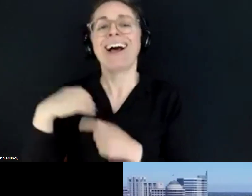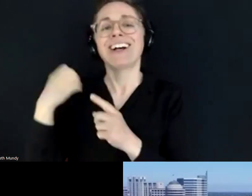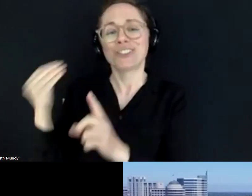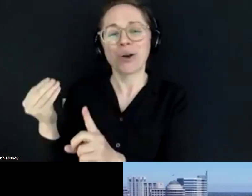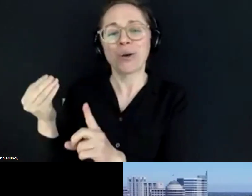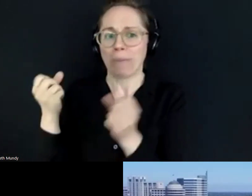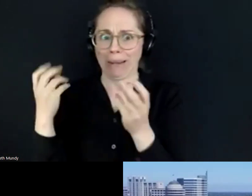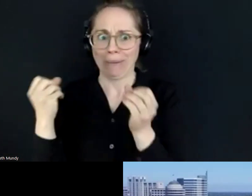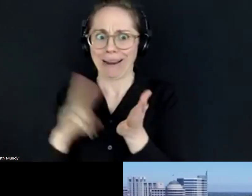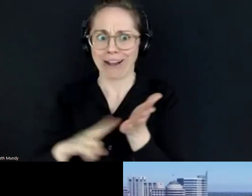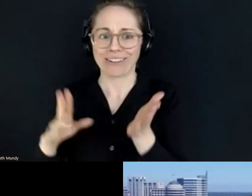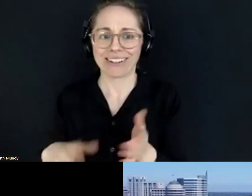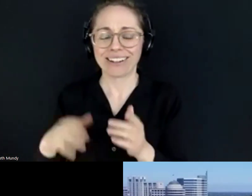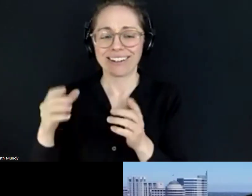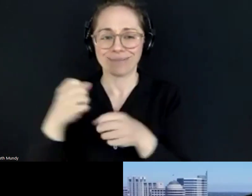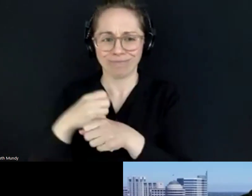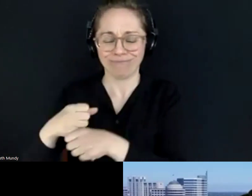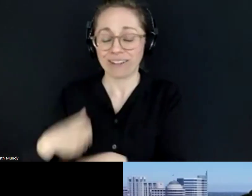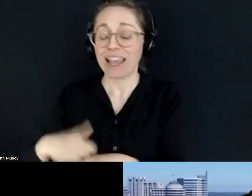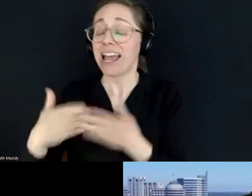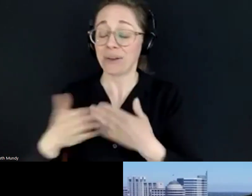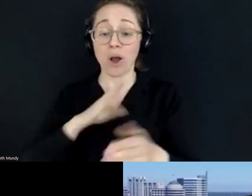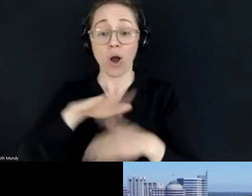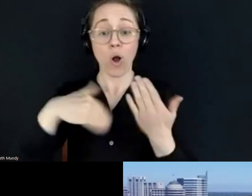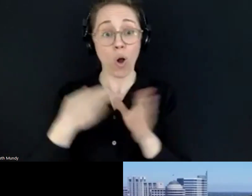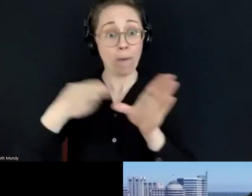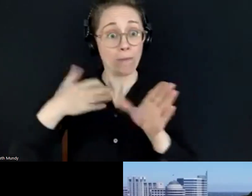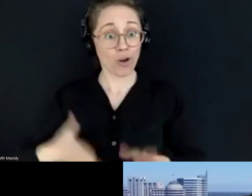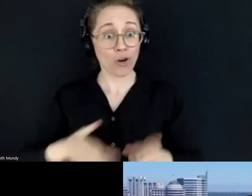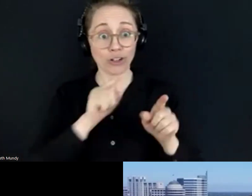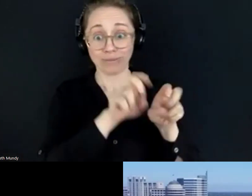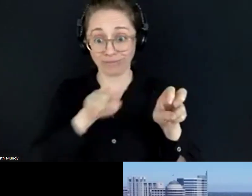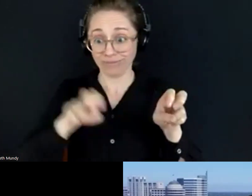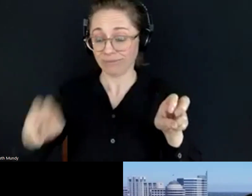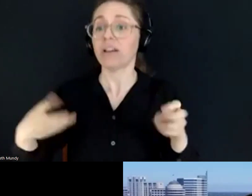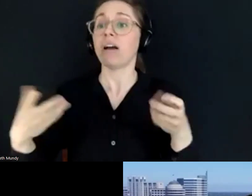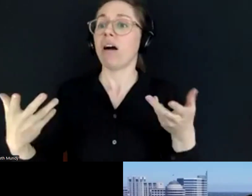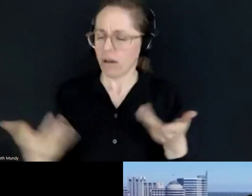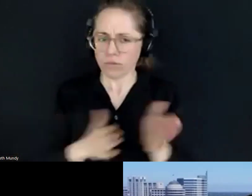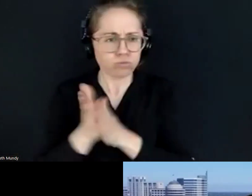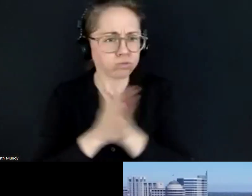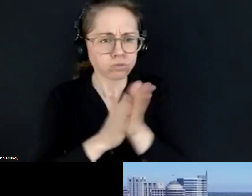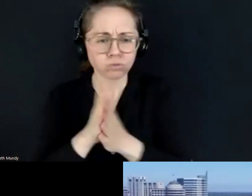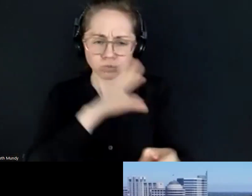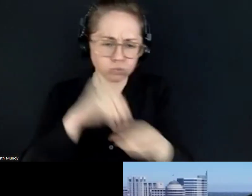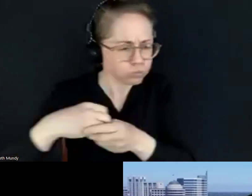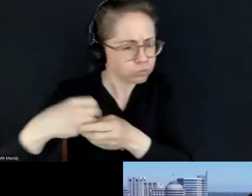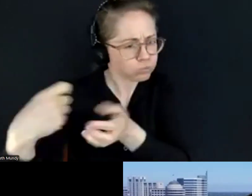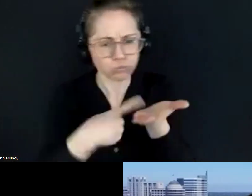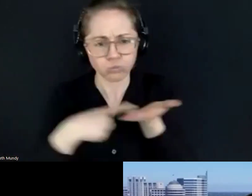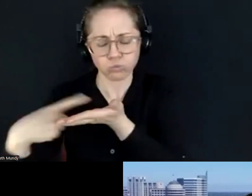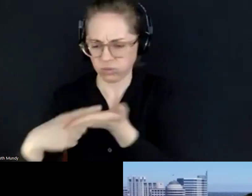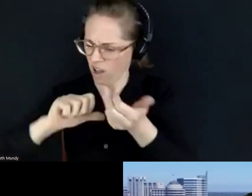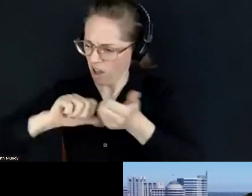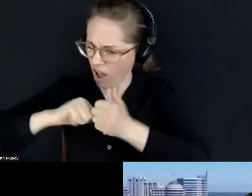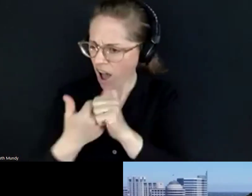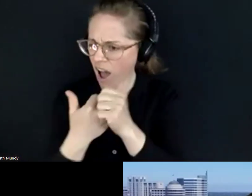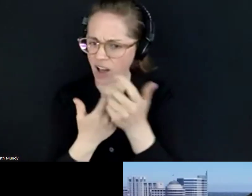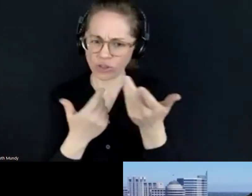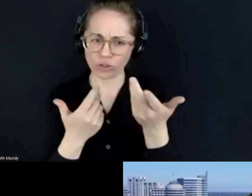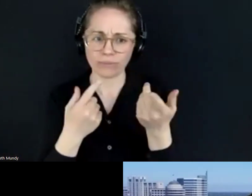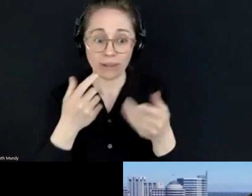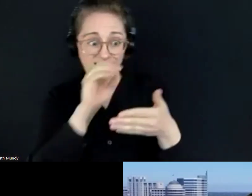those partners are on the council and ready to get engaged around driving toward those